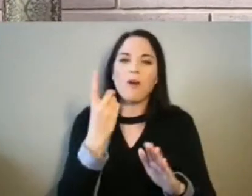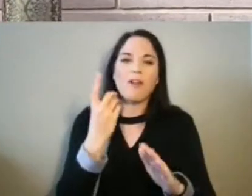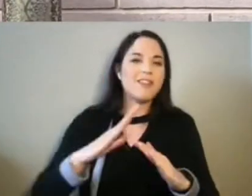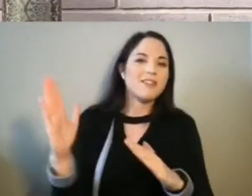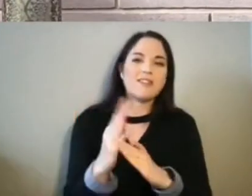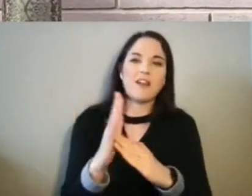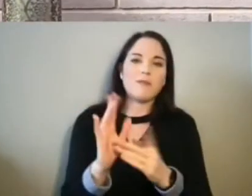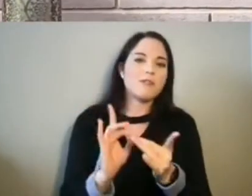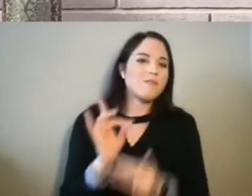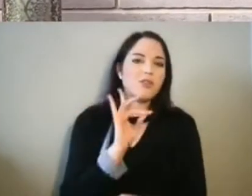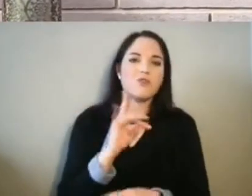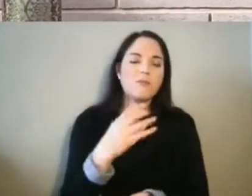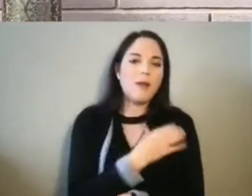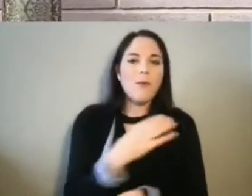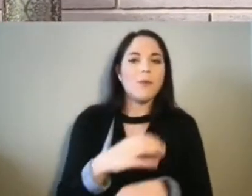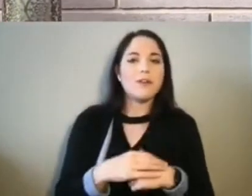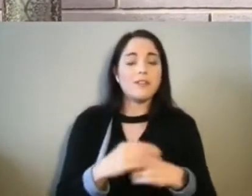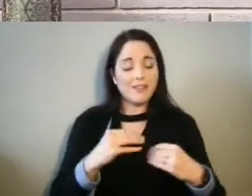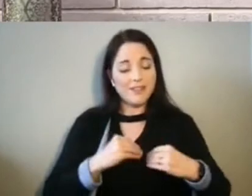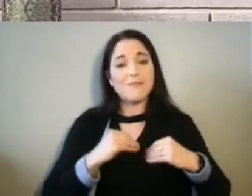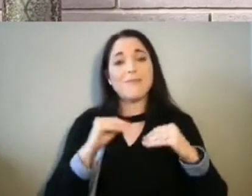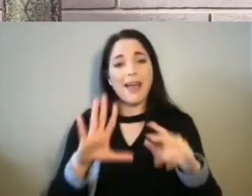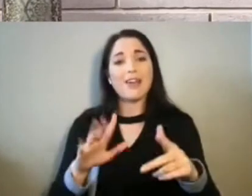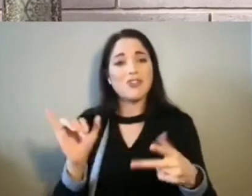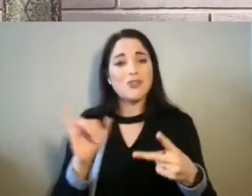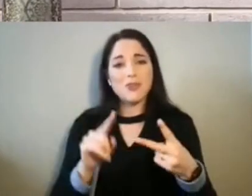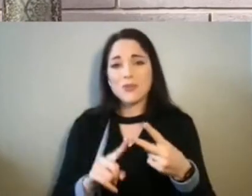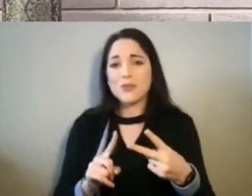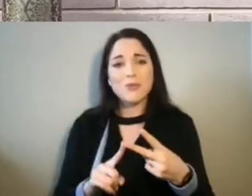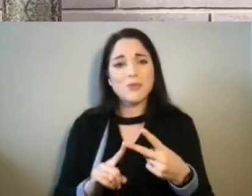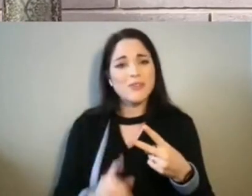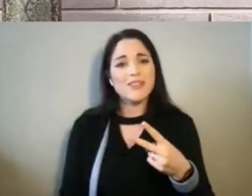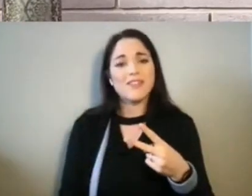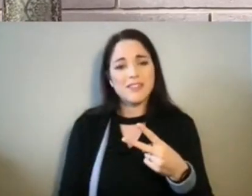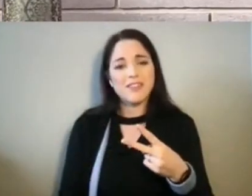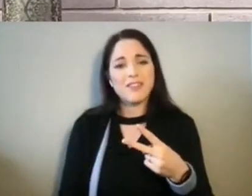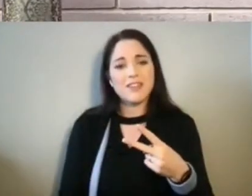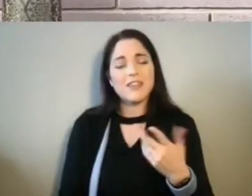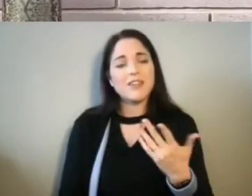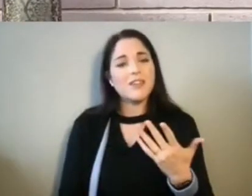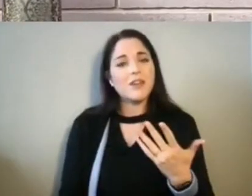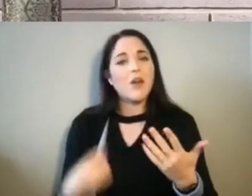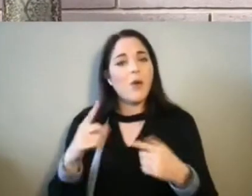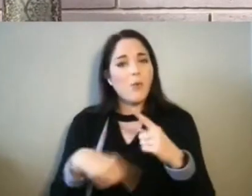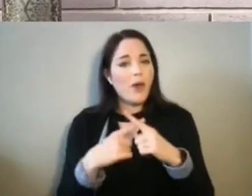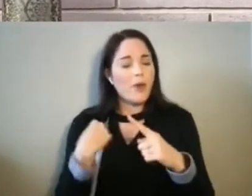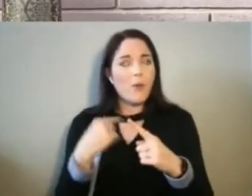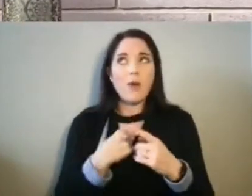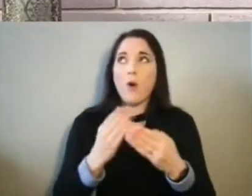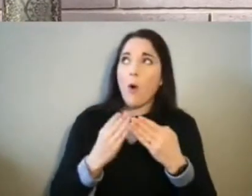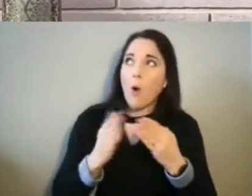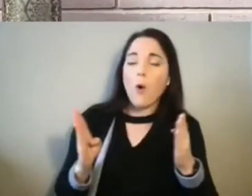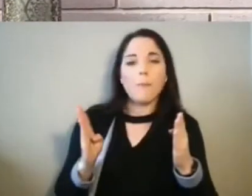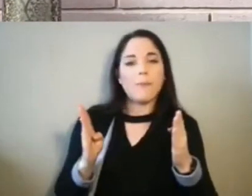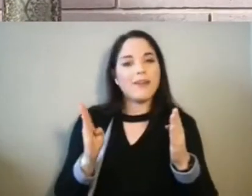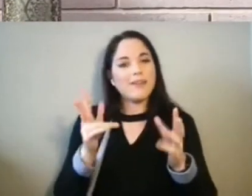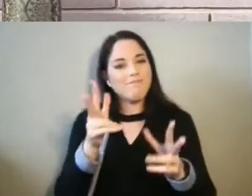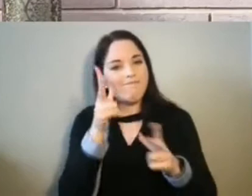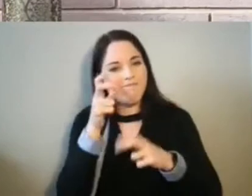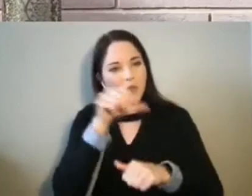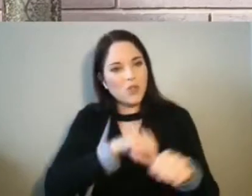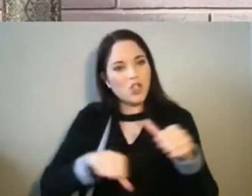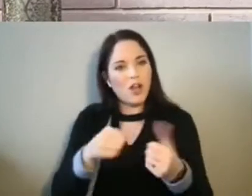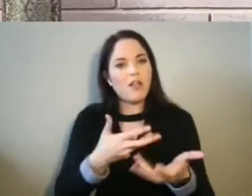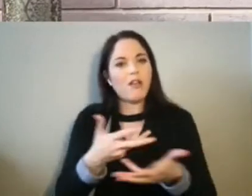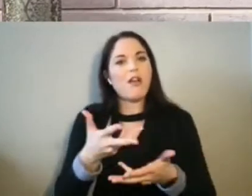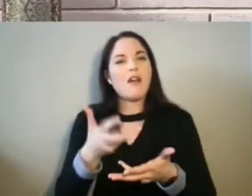powers will never fall, because these powers are the power of the awesome God living in us and